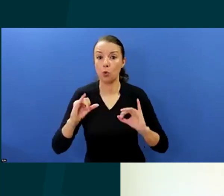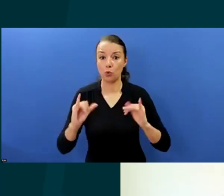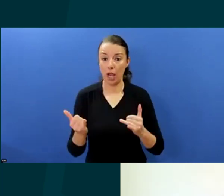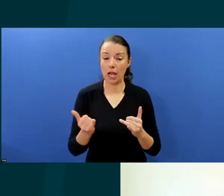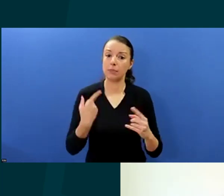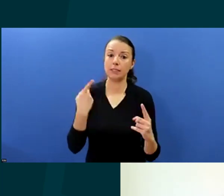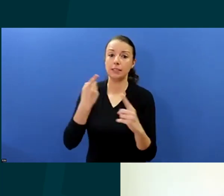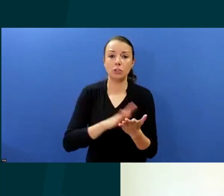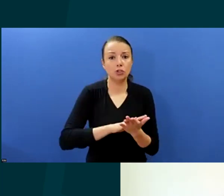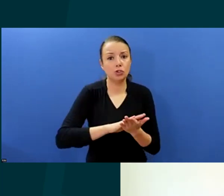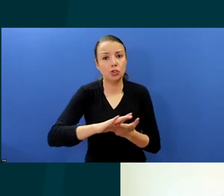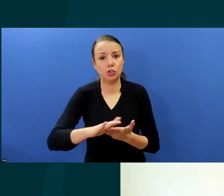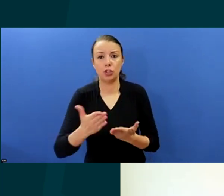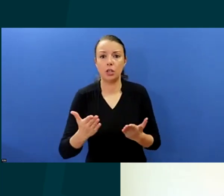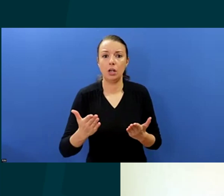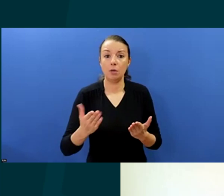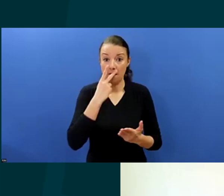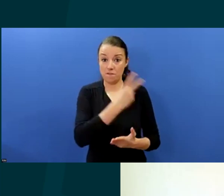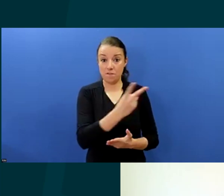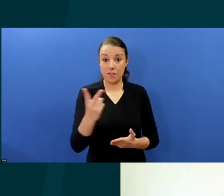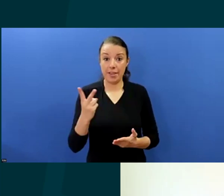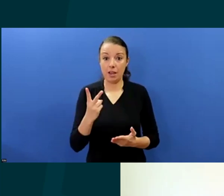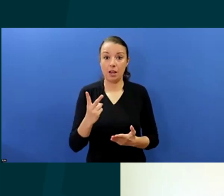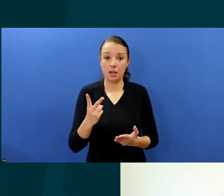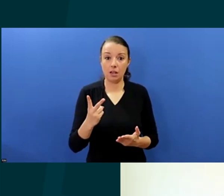that this beauty and this cleanliness,